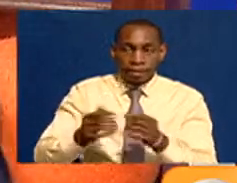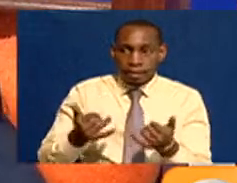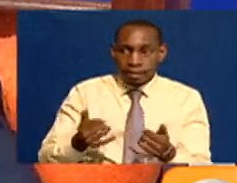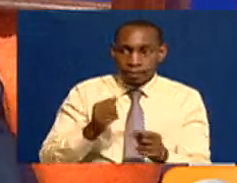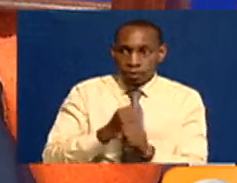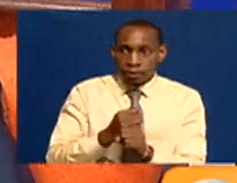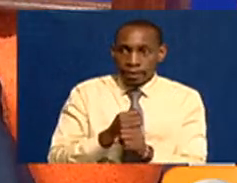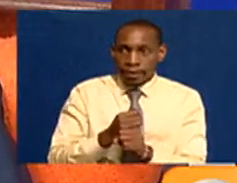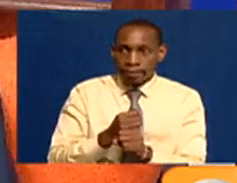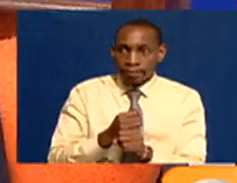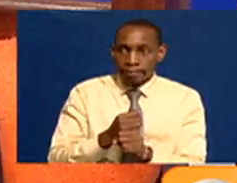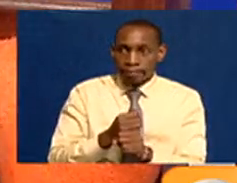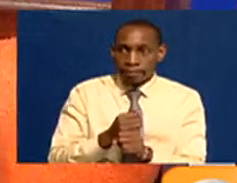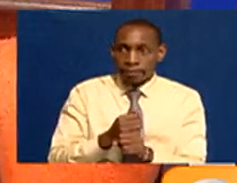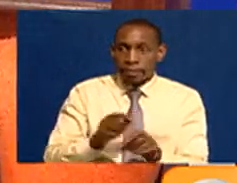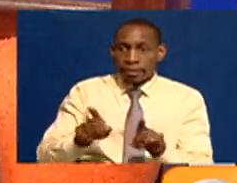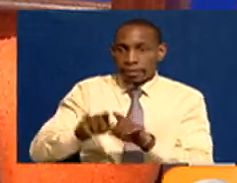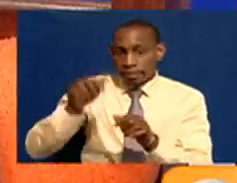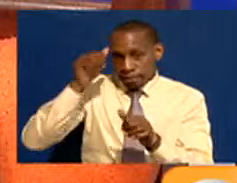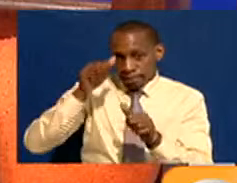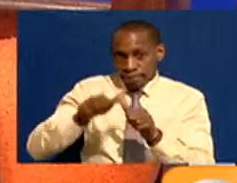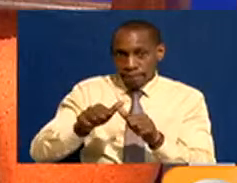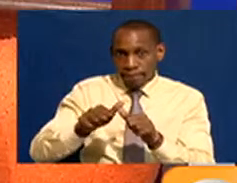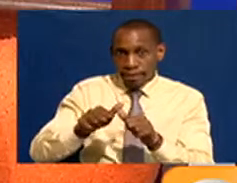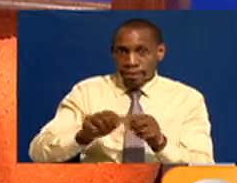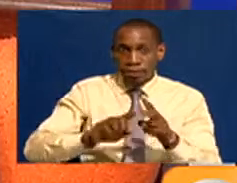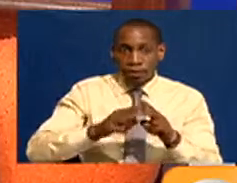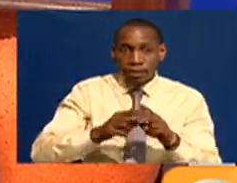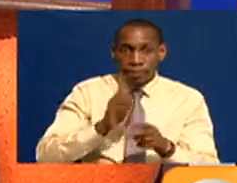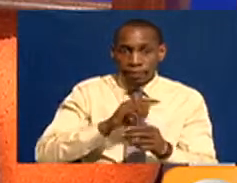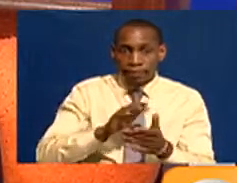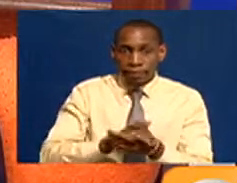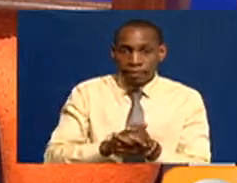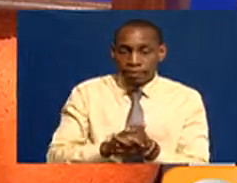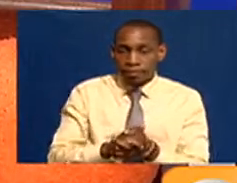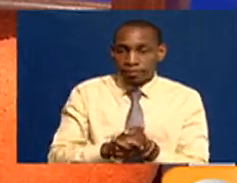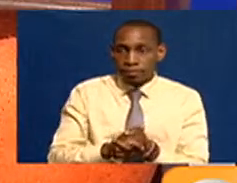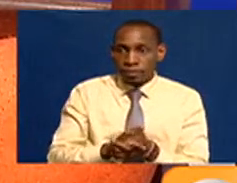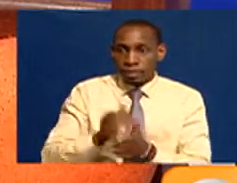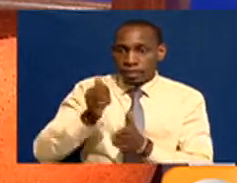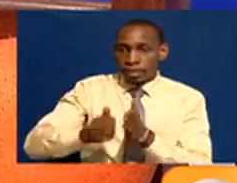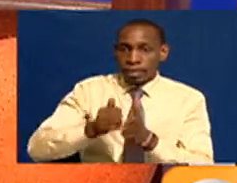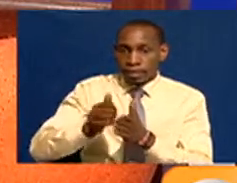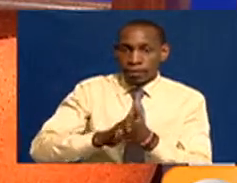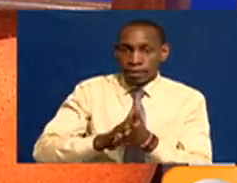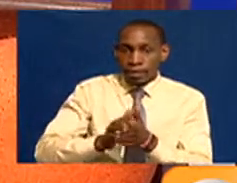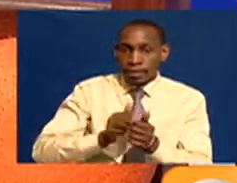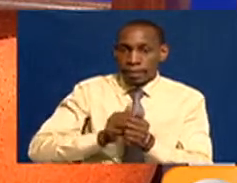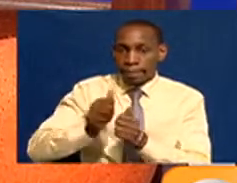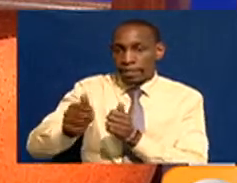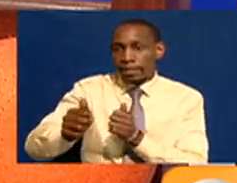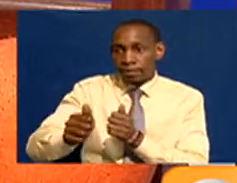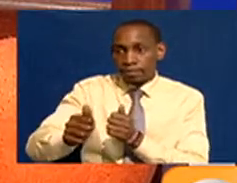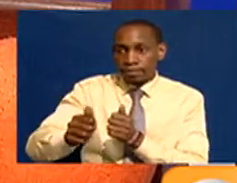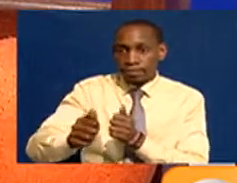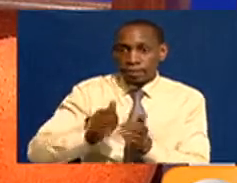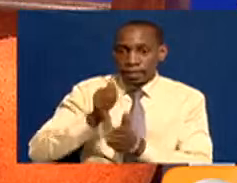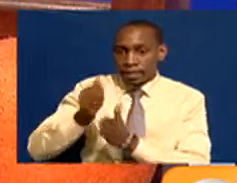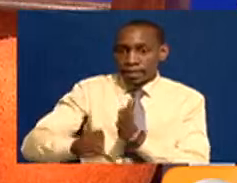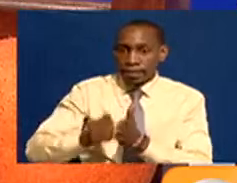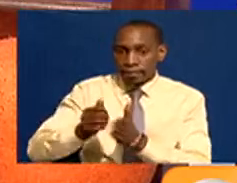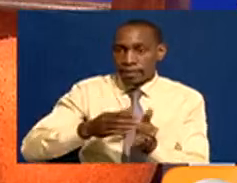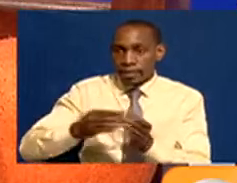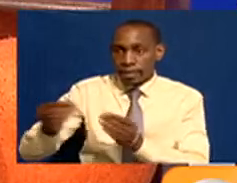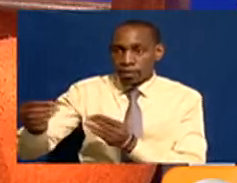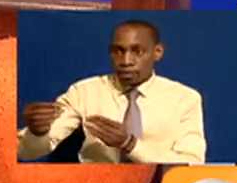doing. You must also remember that we refurbished the meter gauge railway. Now it goes past Naivasha. It's going all